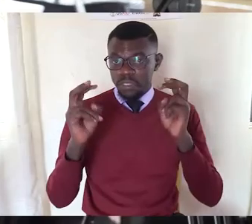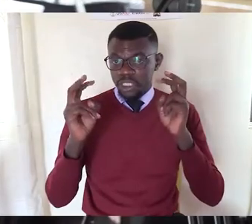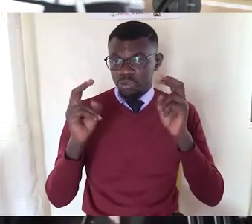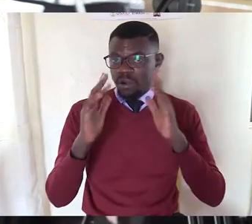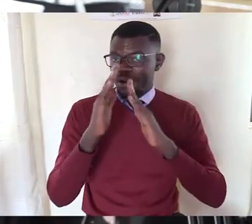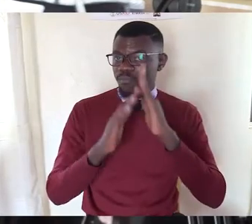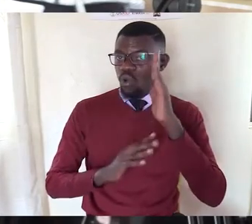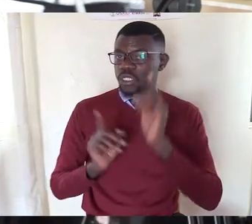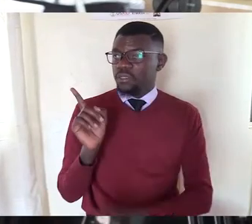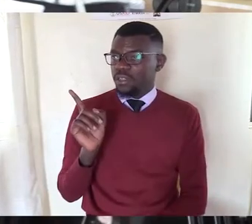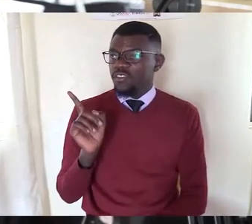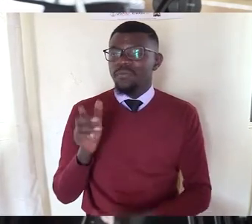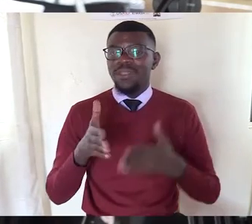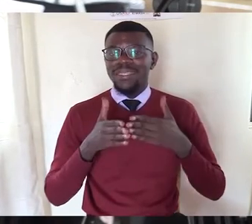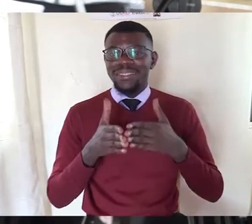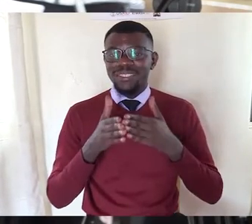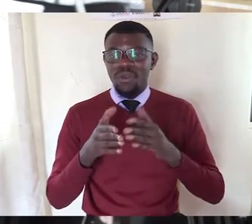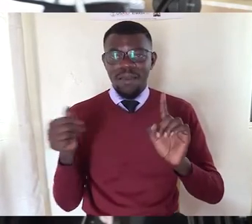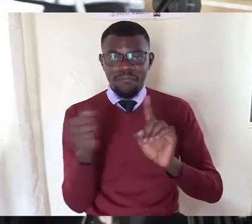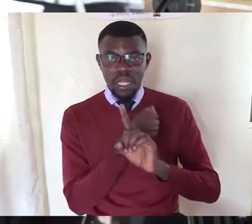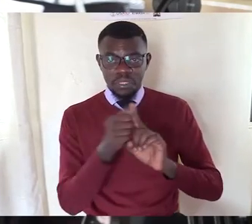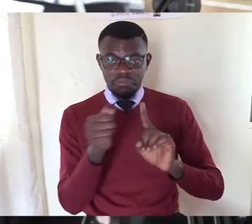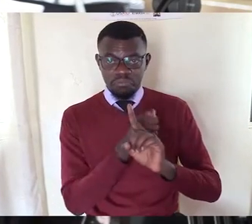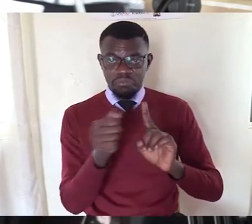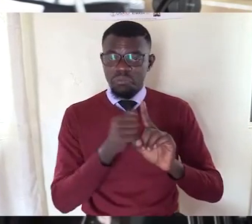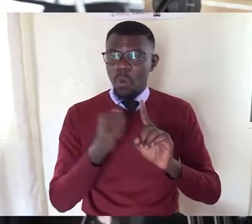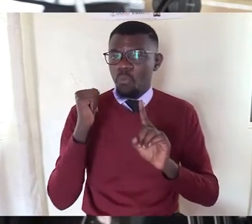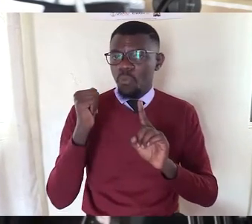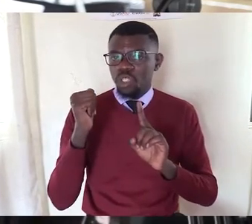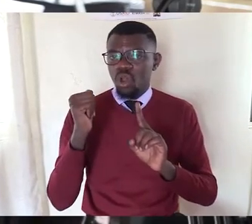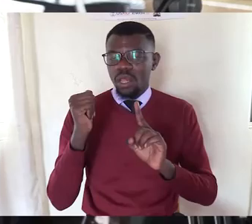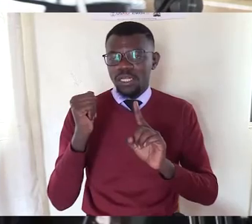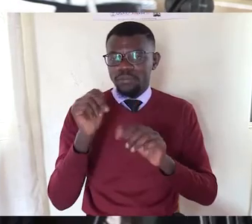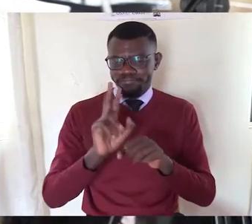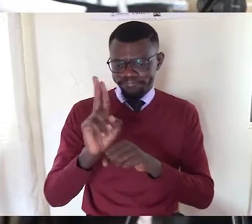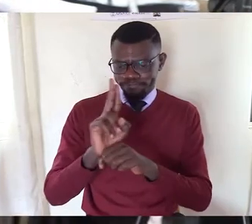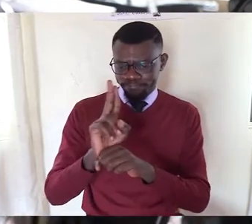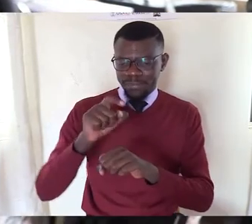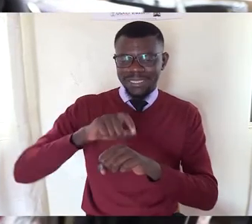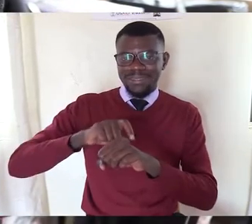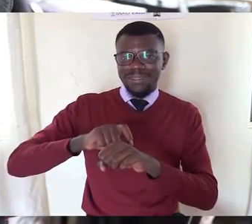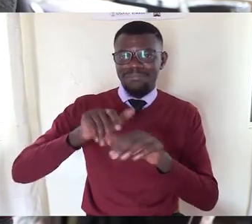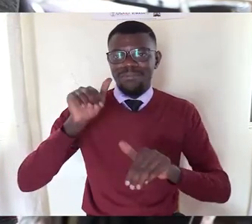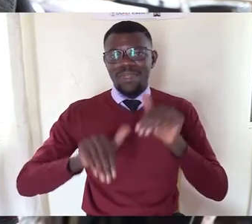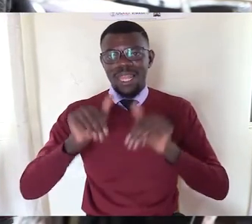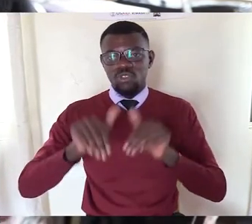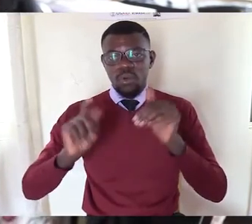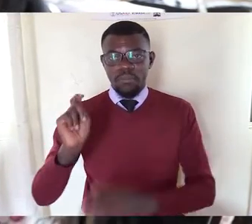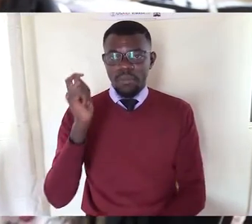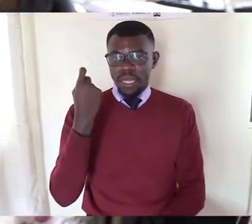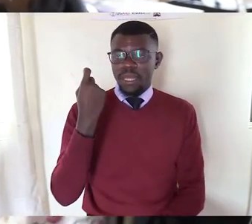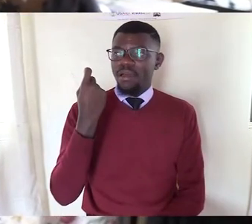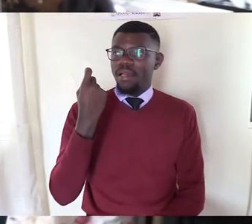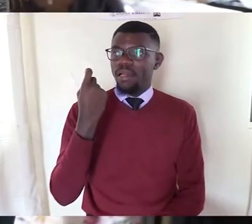report is Sexual Violence as a Political Tool During Elections in Kenya. then